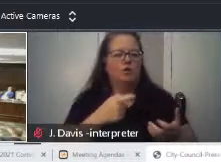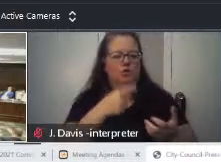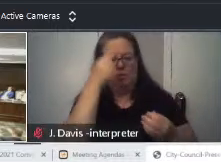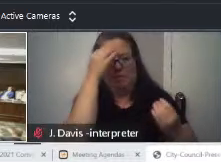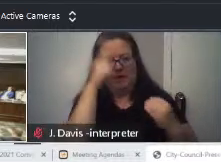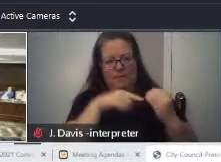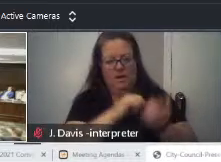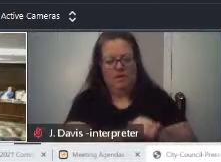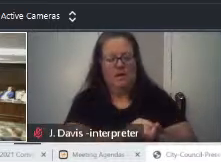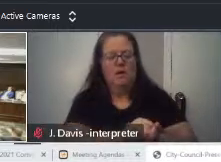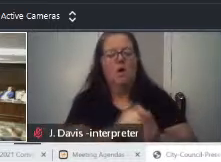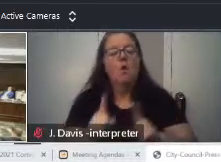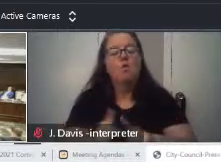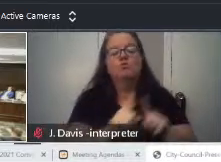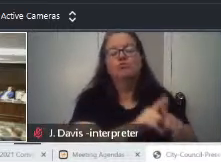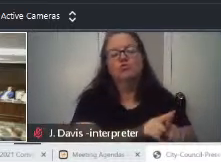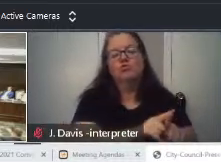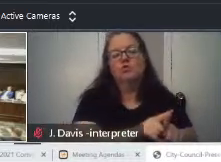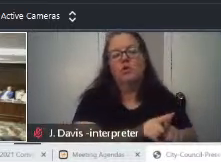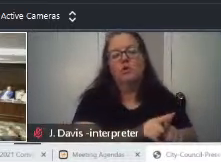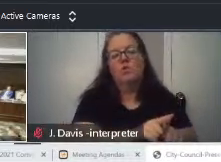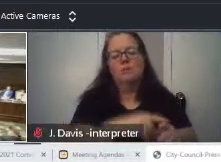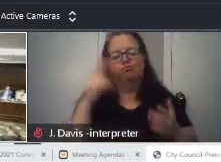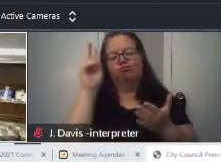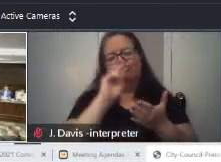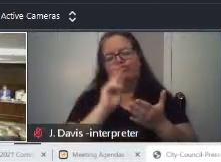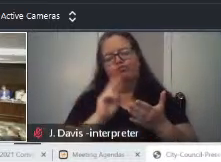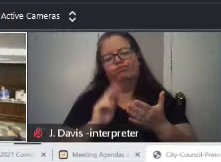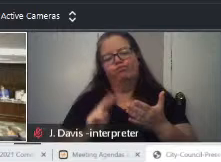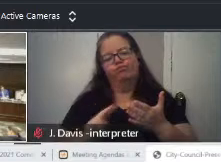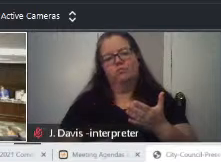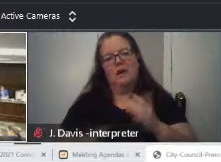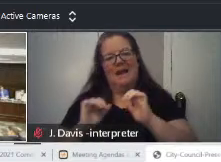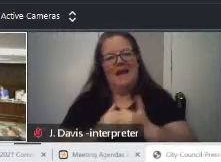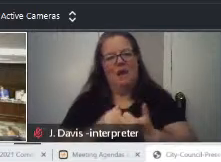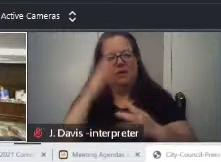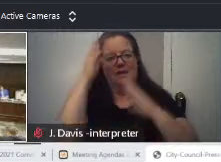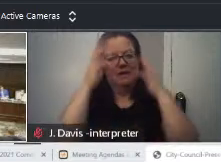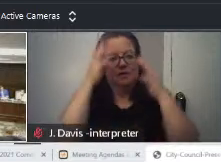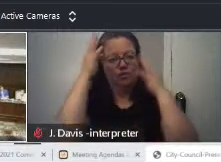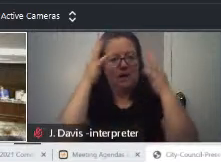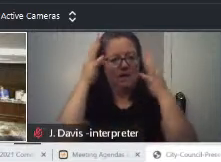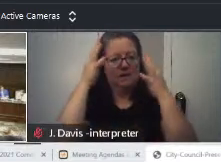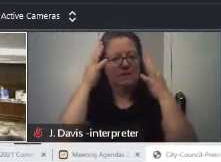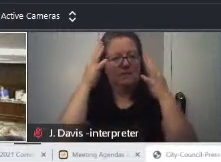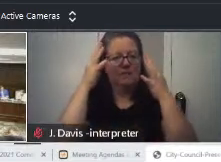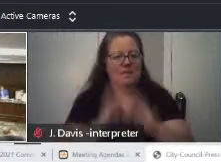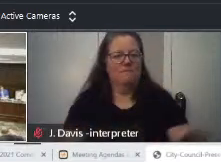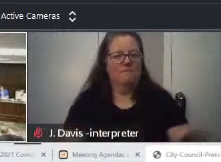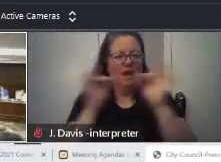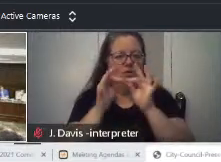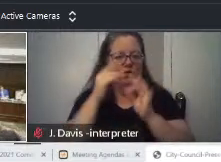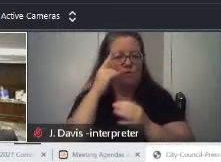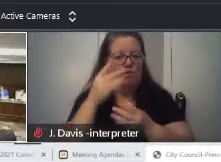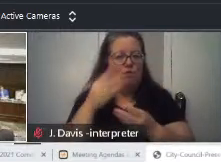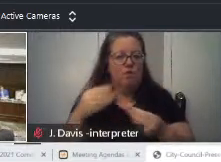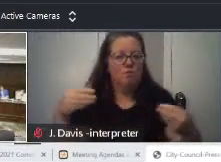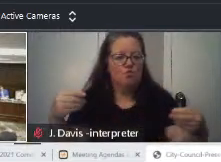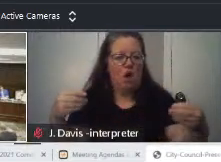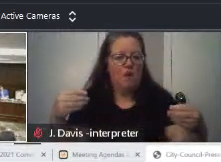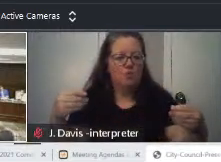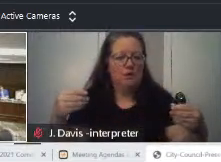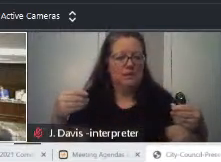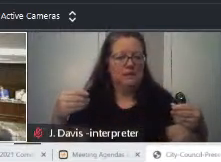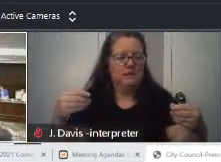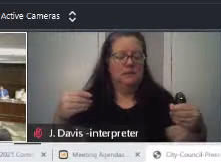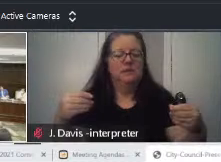also sort of went through and I read the way that they came up with the valuation of the properties. And I looked at,